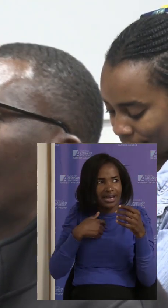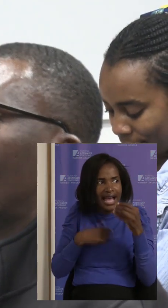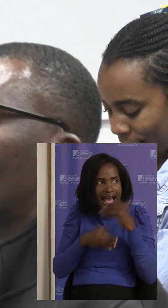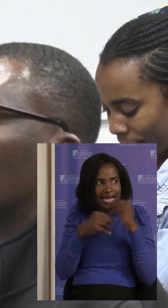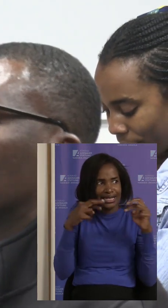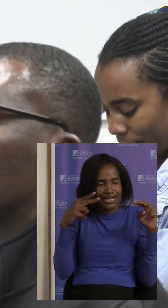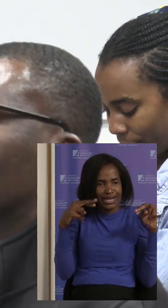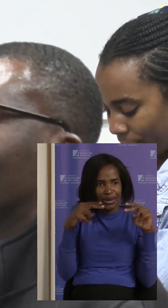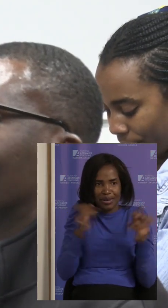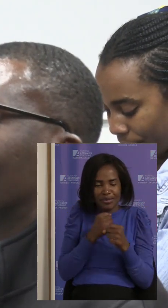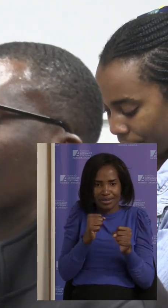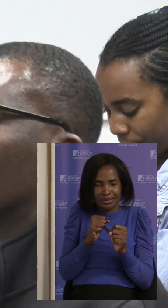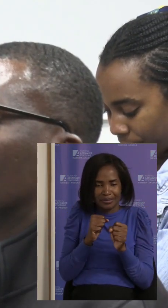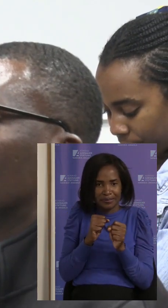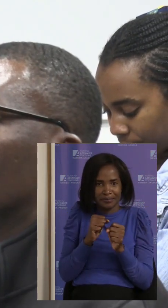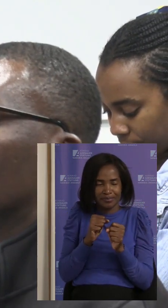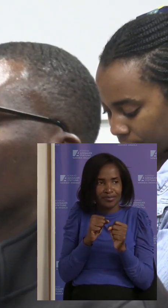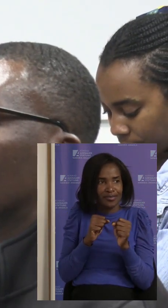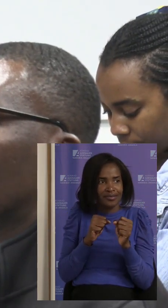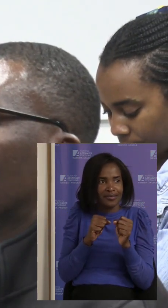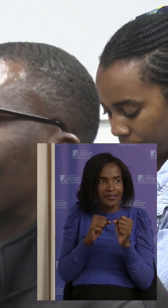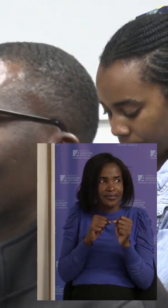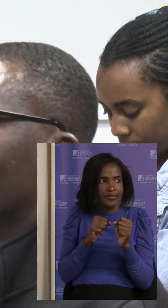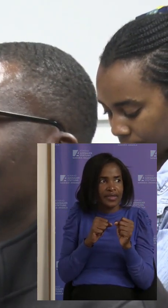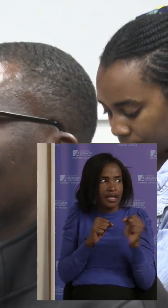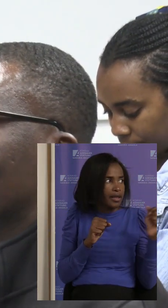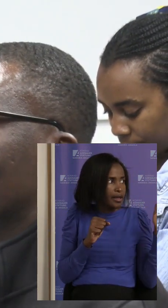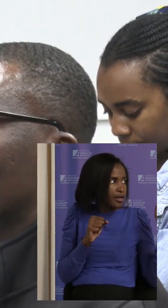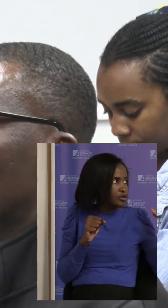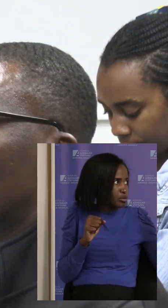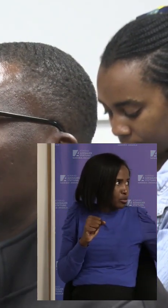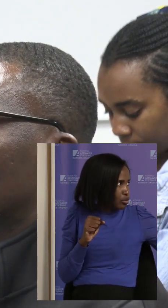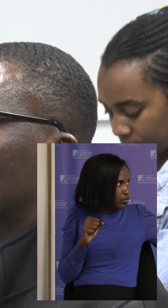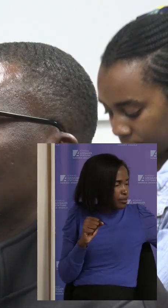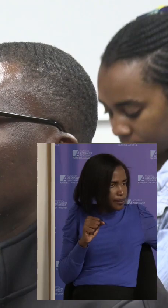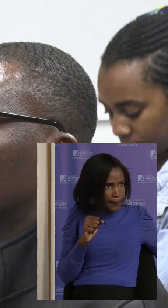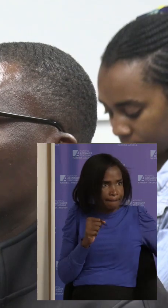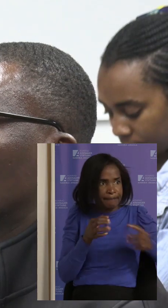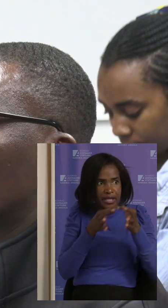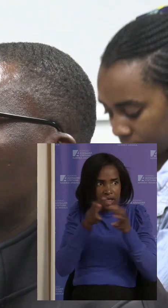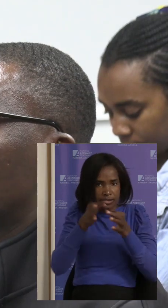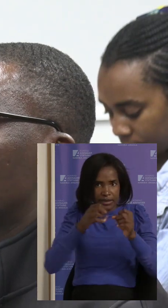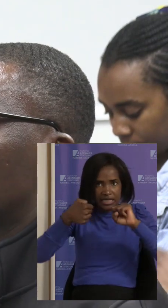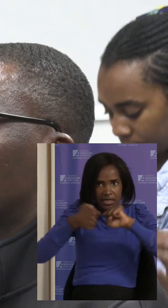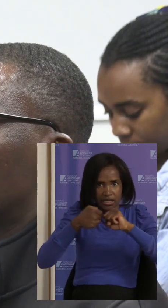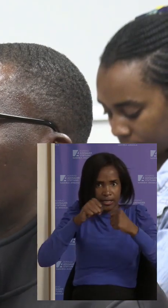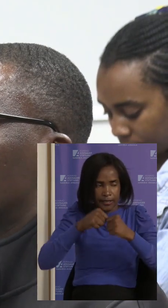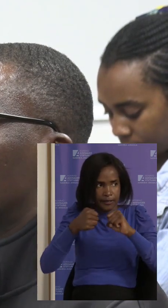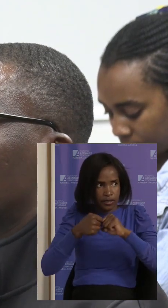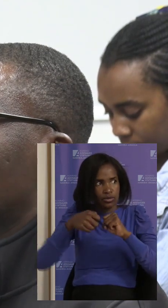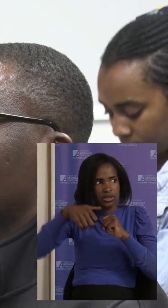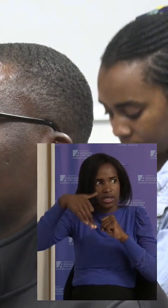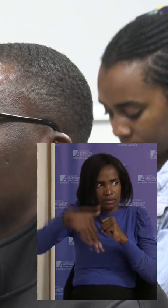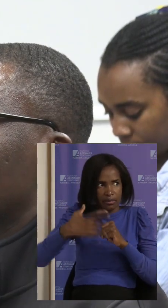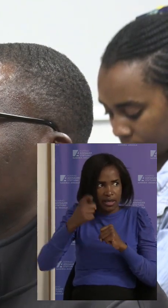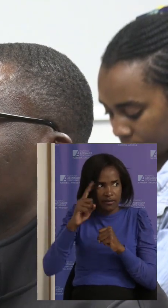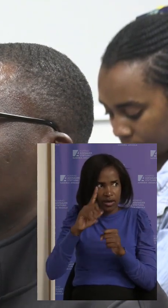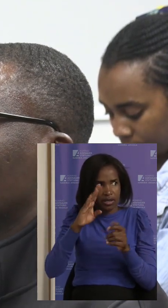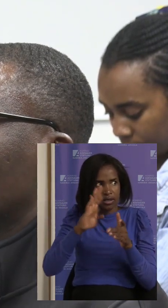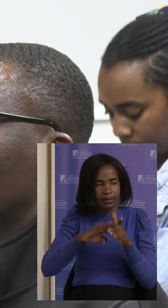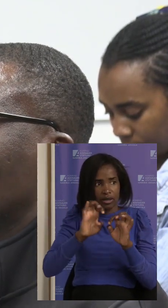I think the panelists and the participants have really highlighted the challenges that this country is facing in terms